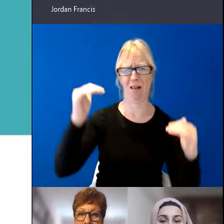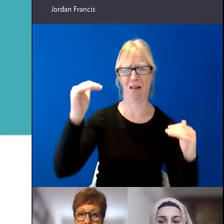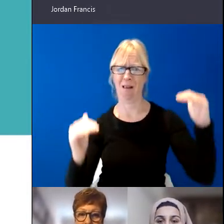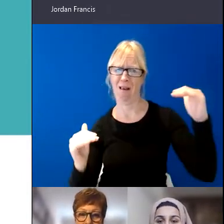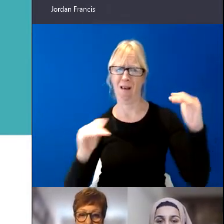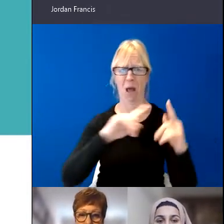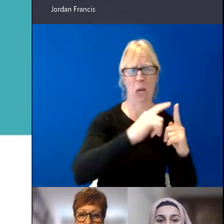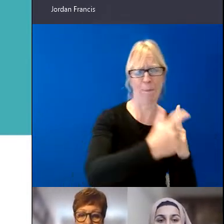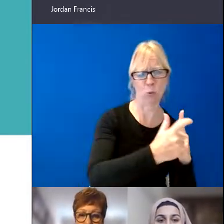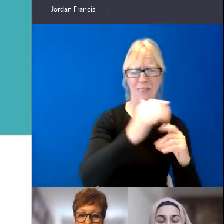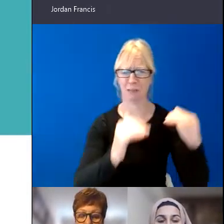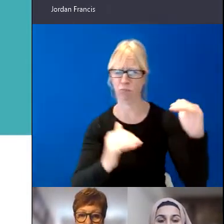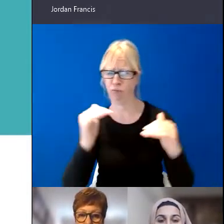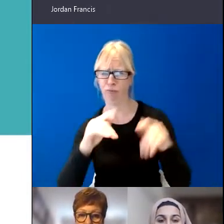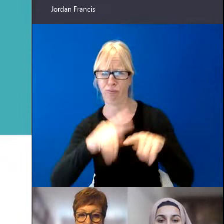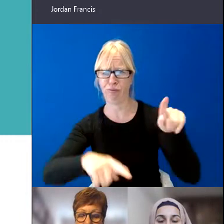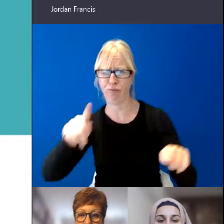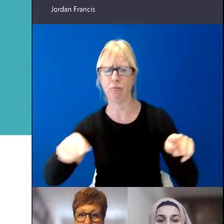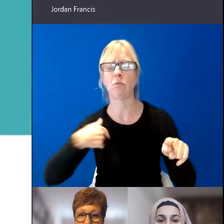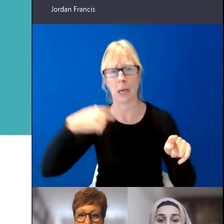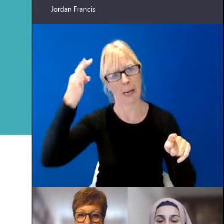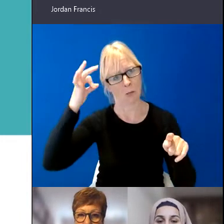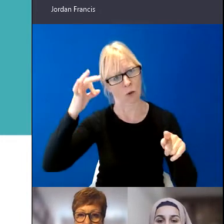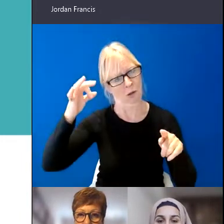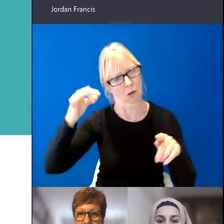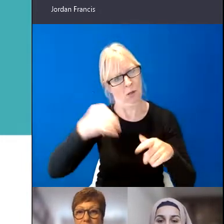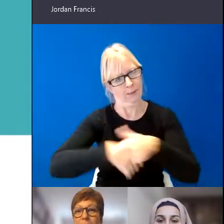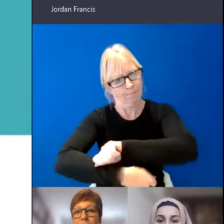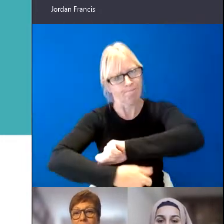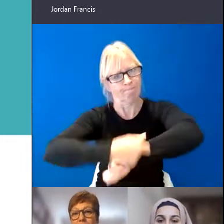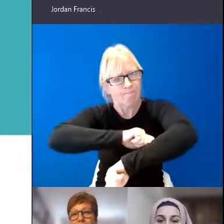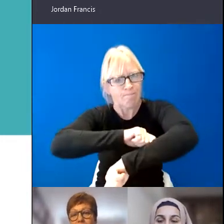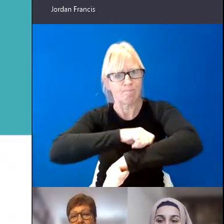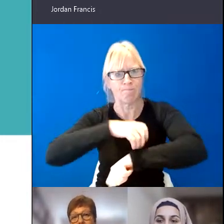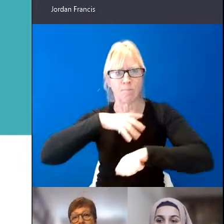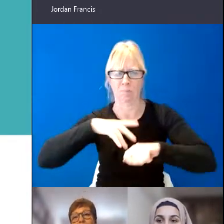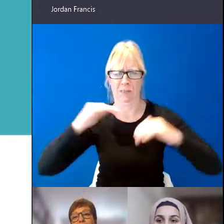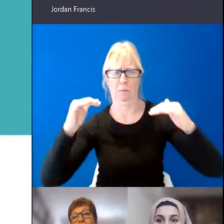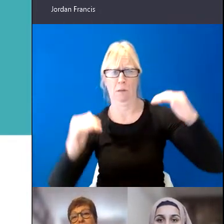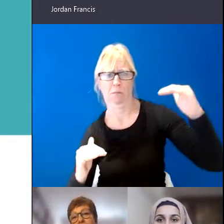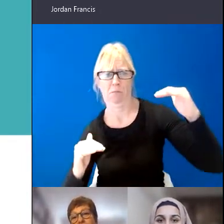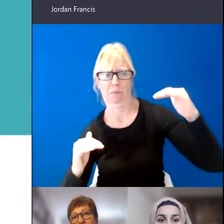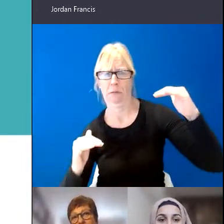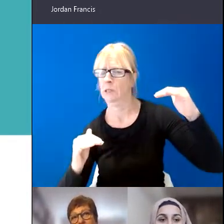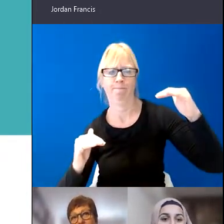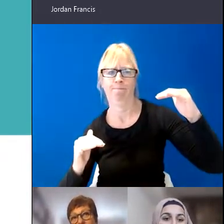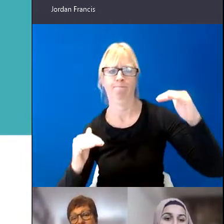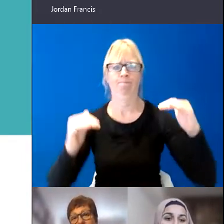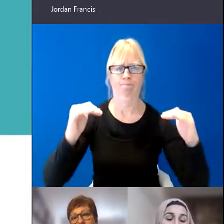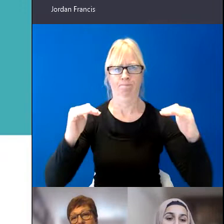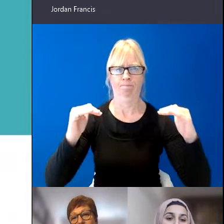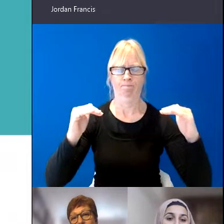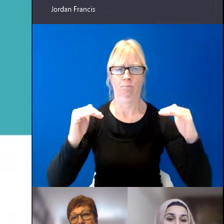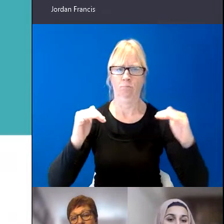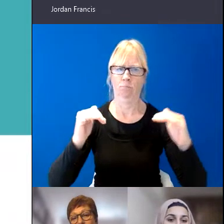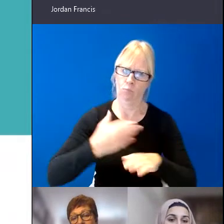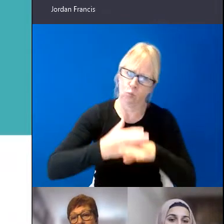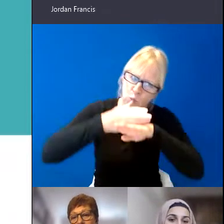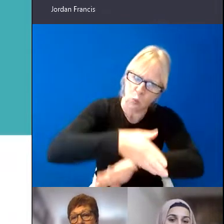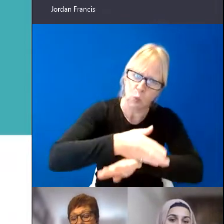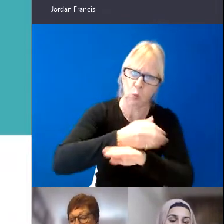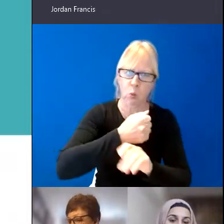take this seriously and we see tackling these unfair differences in health as a core component of the work that we do. The community